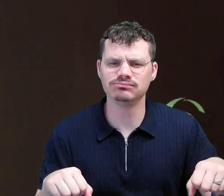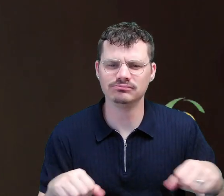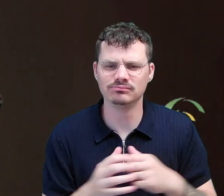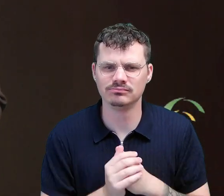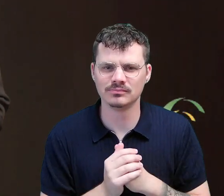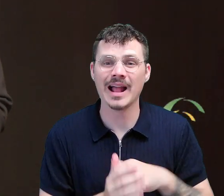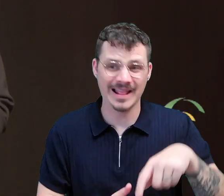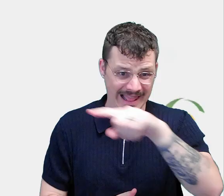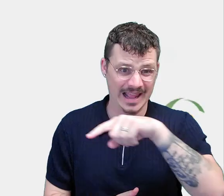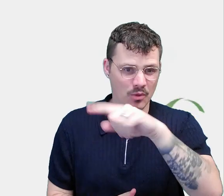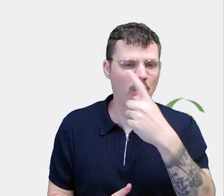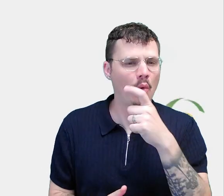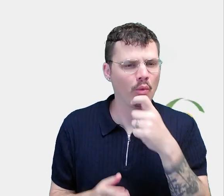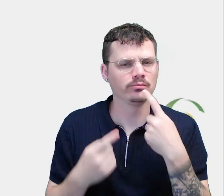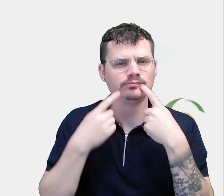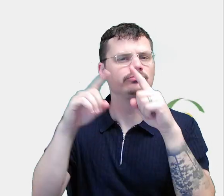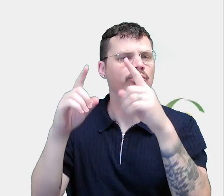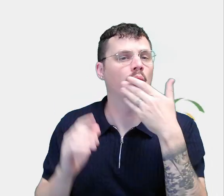They're the ones that do well.